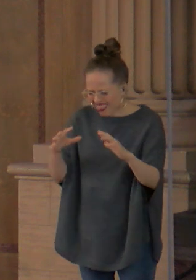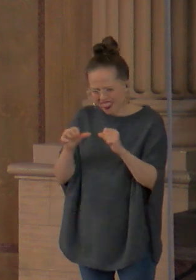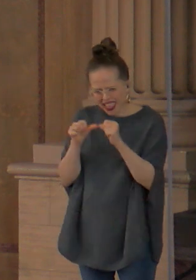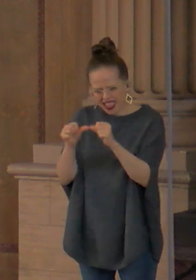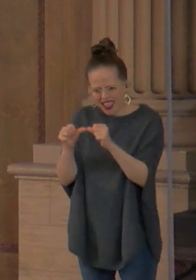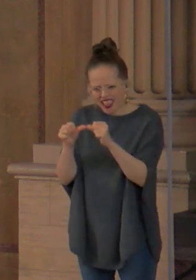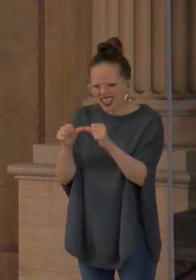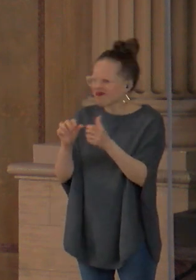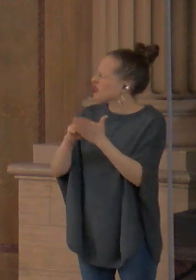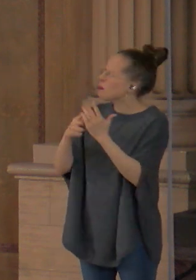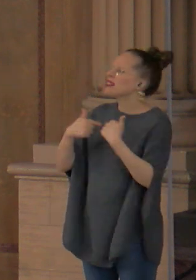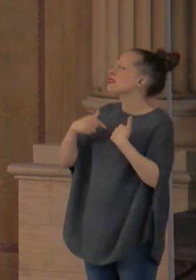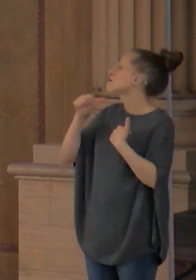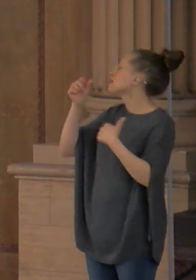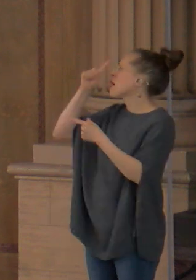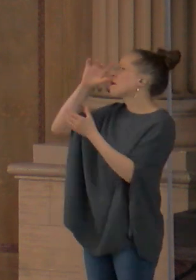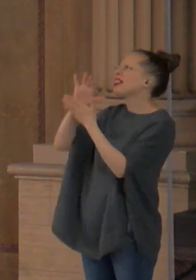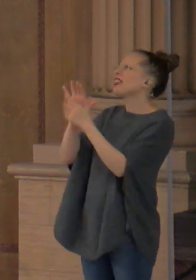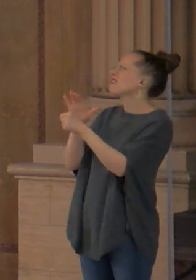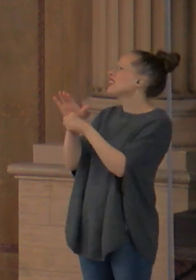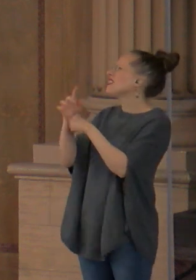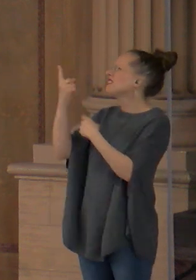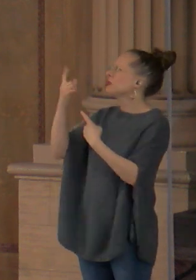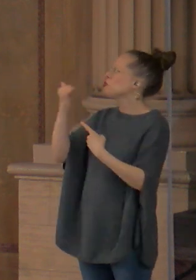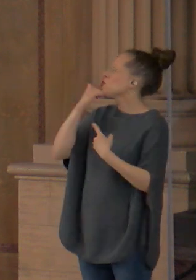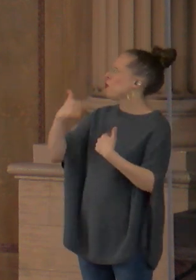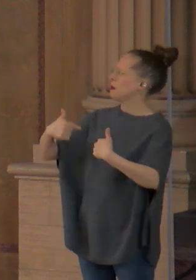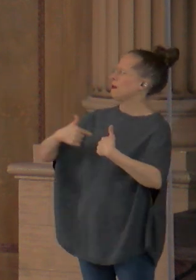not believe enough. It must be that there's something wrong with me.